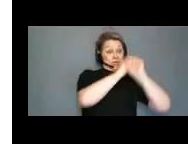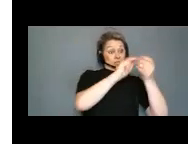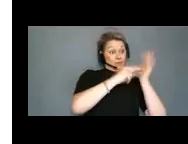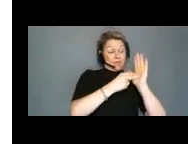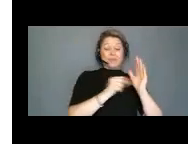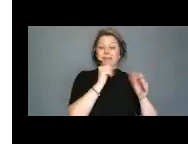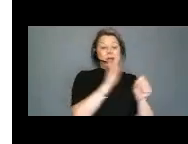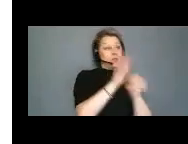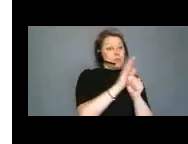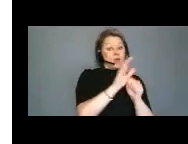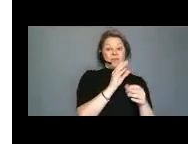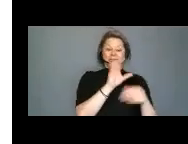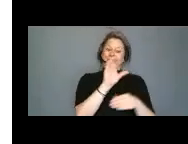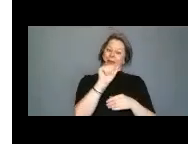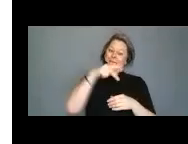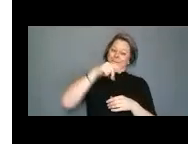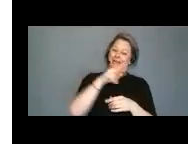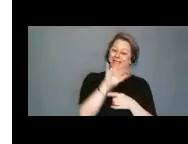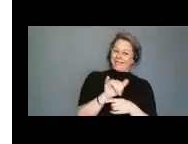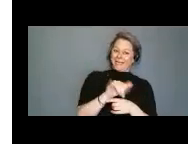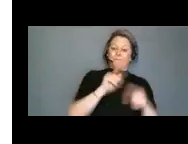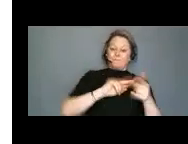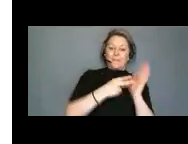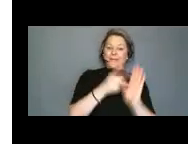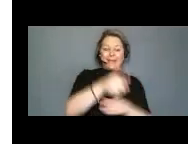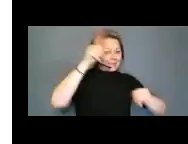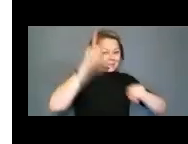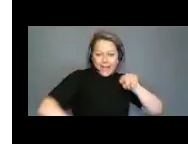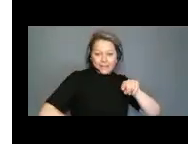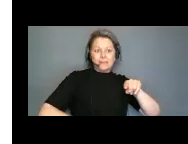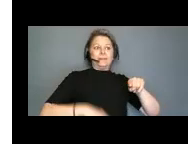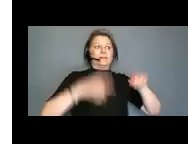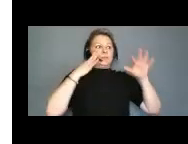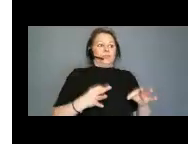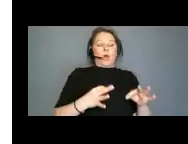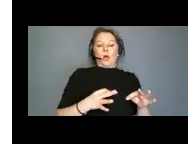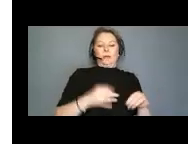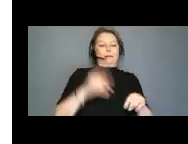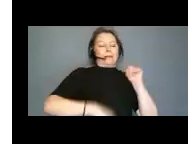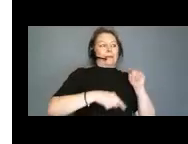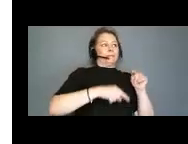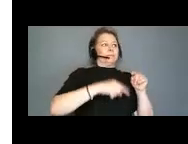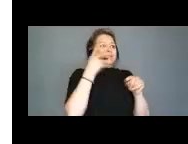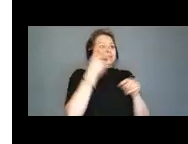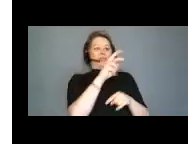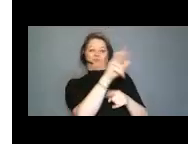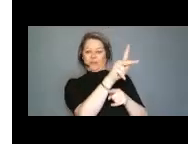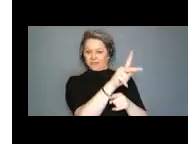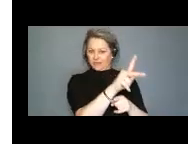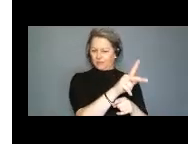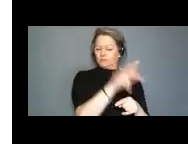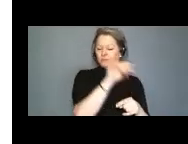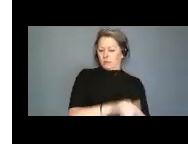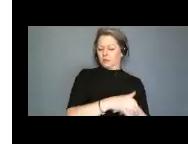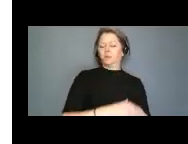capacity must also be present in those cases for the Act to apply. But the change also created this sort of four-step